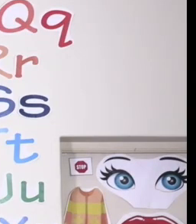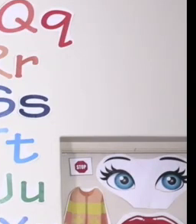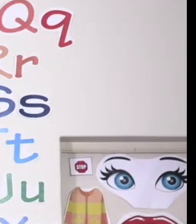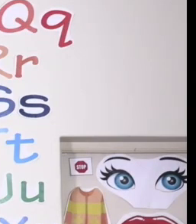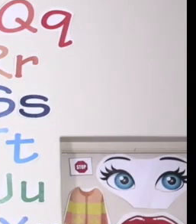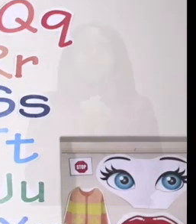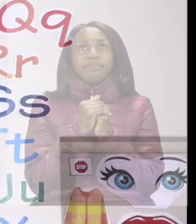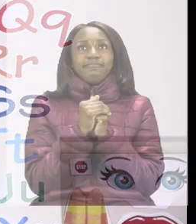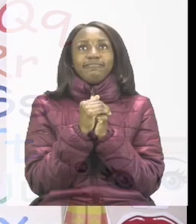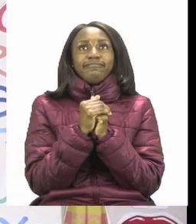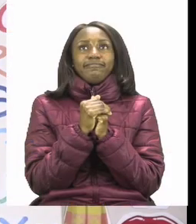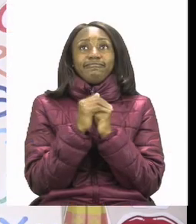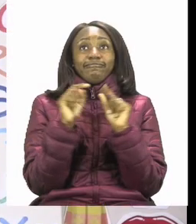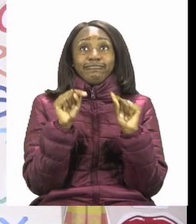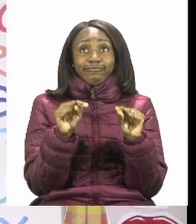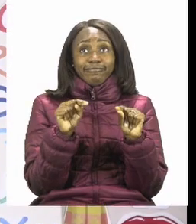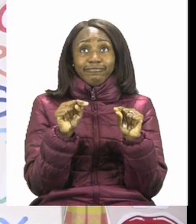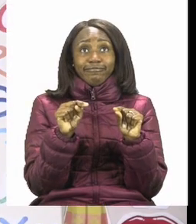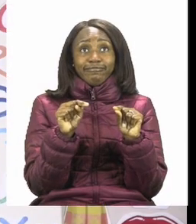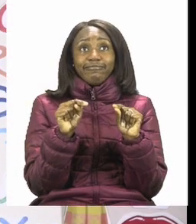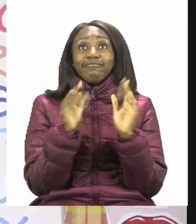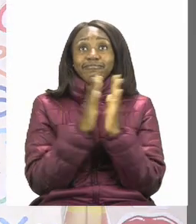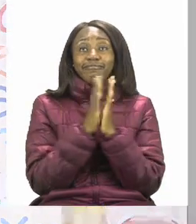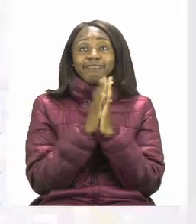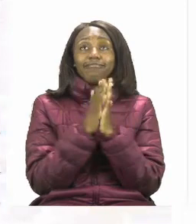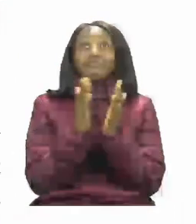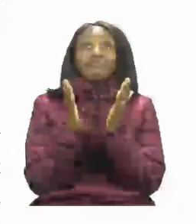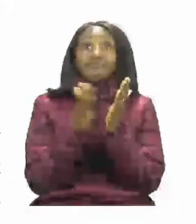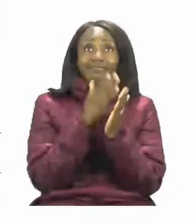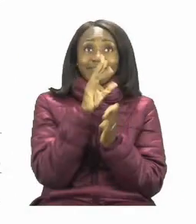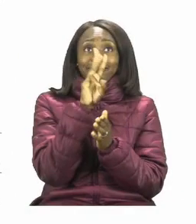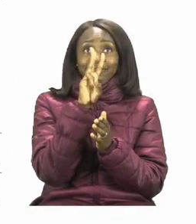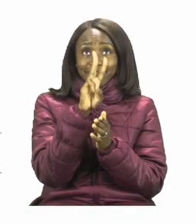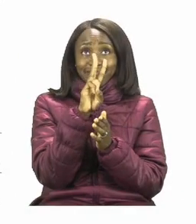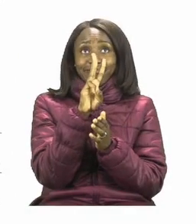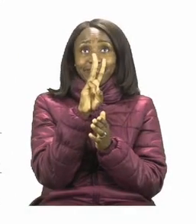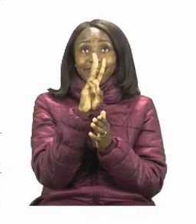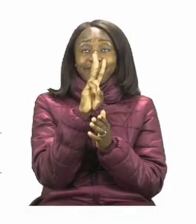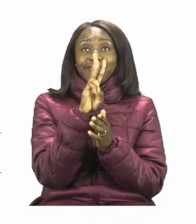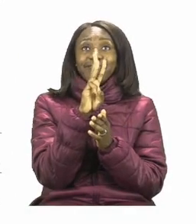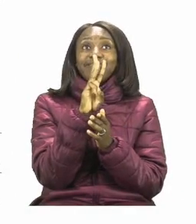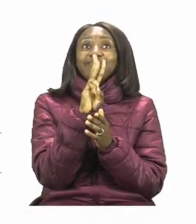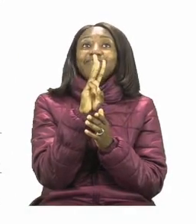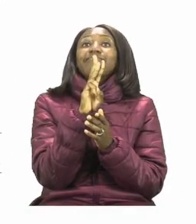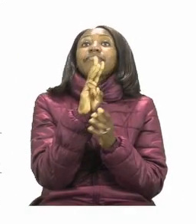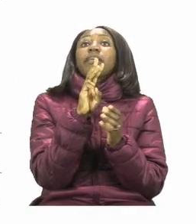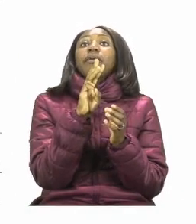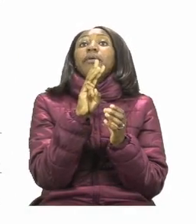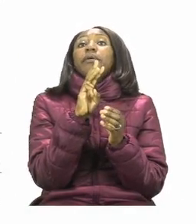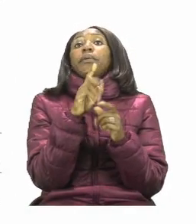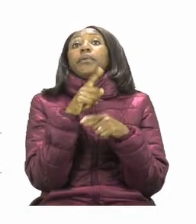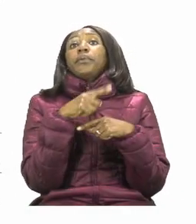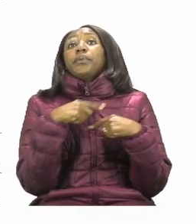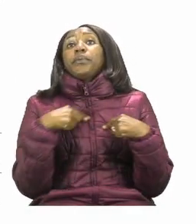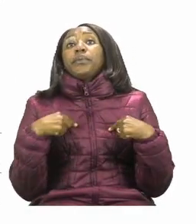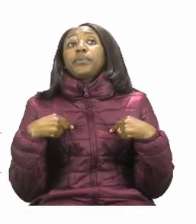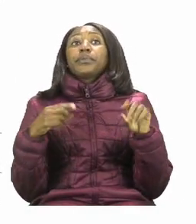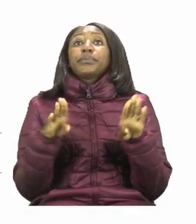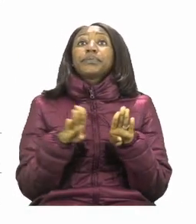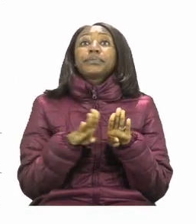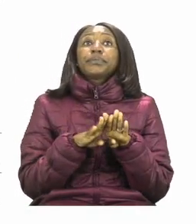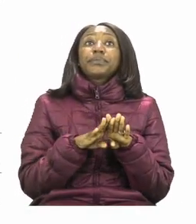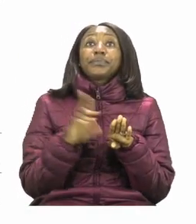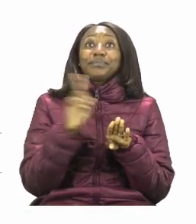Now for our lesson, boys and girls, let us start on page 3. On page 3, it is going to be our job to do